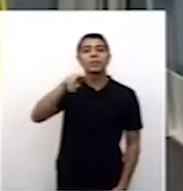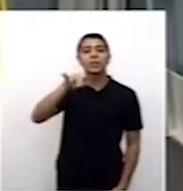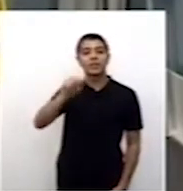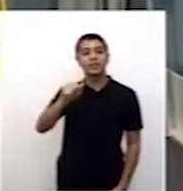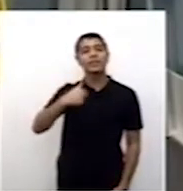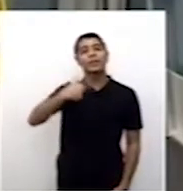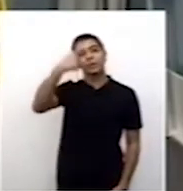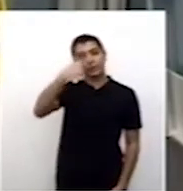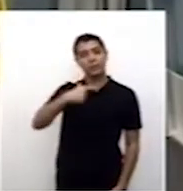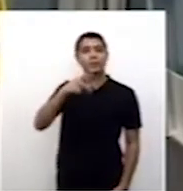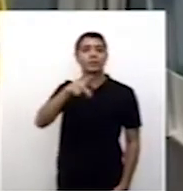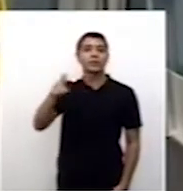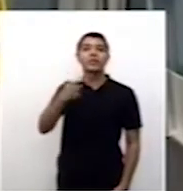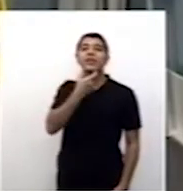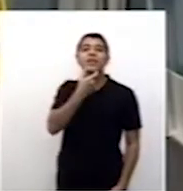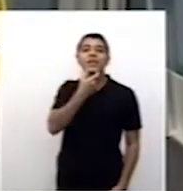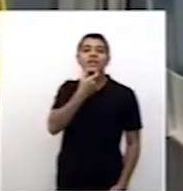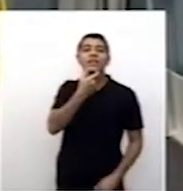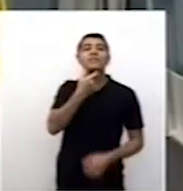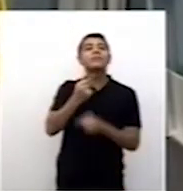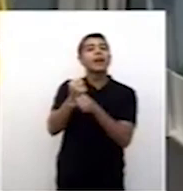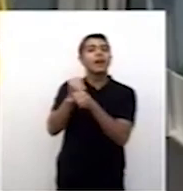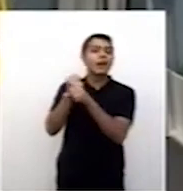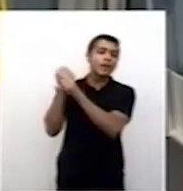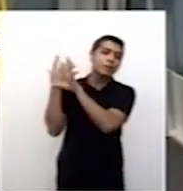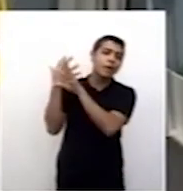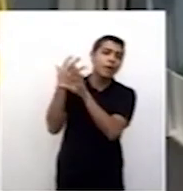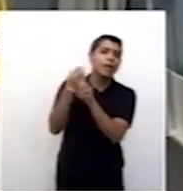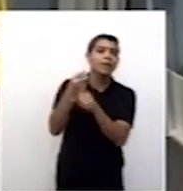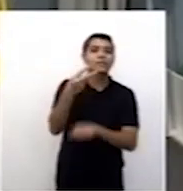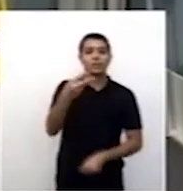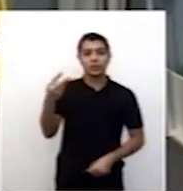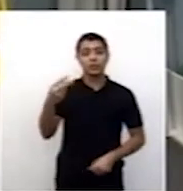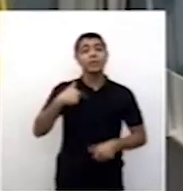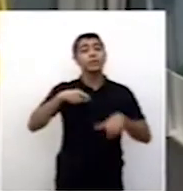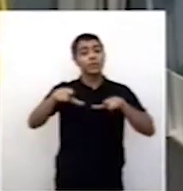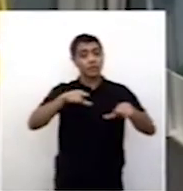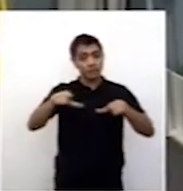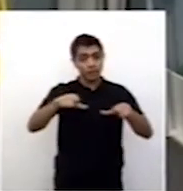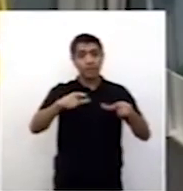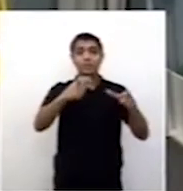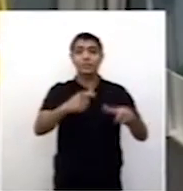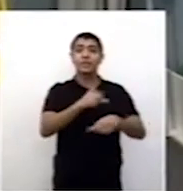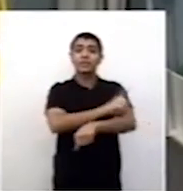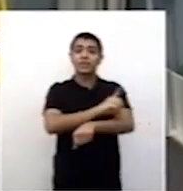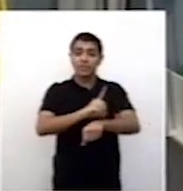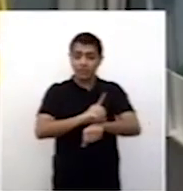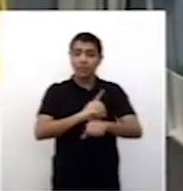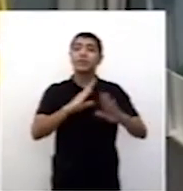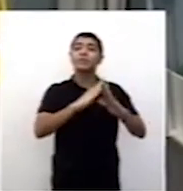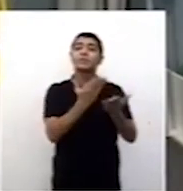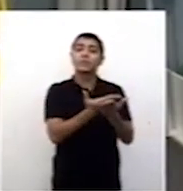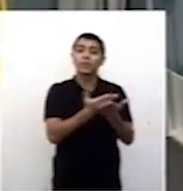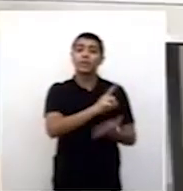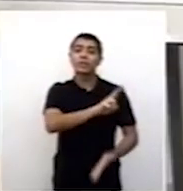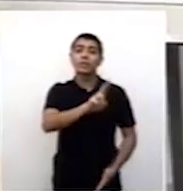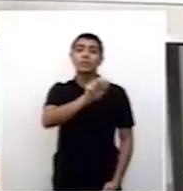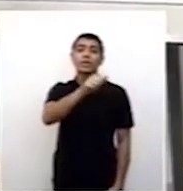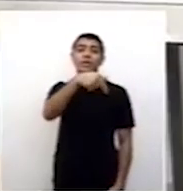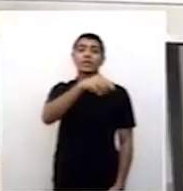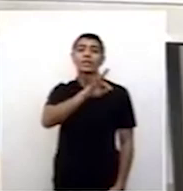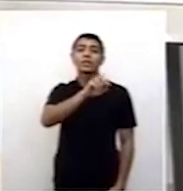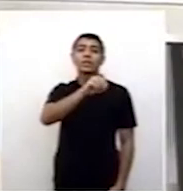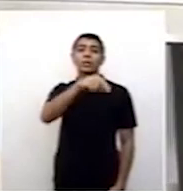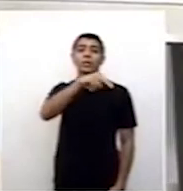I have been working at Antonieta Borges Alves School in Diadema since 2008. I will be your English